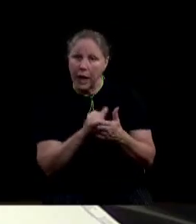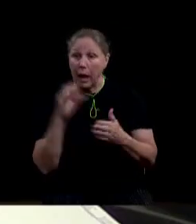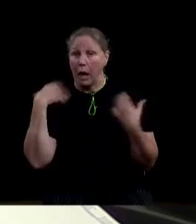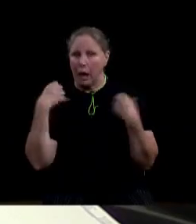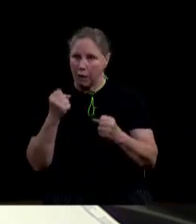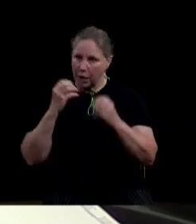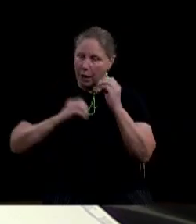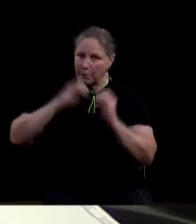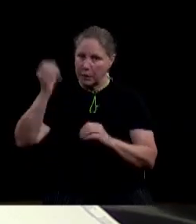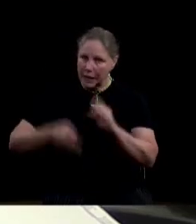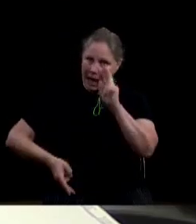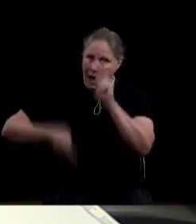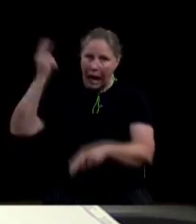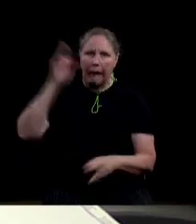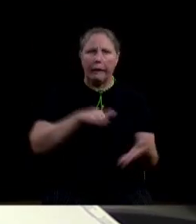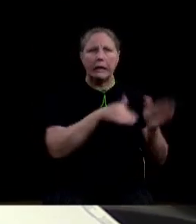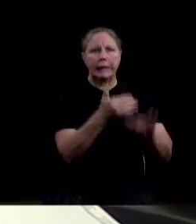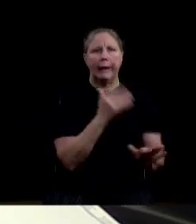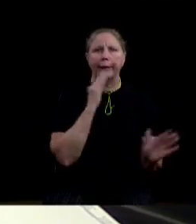to